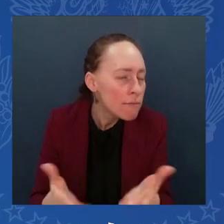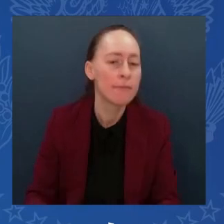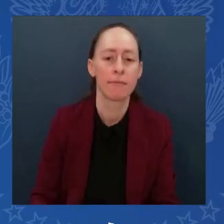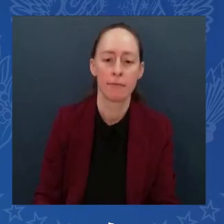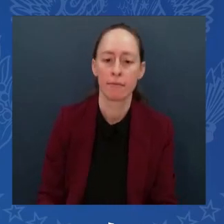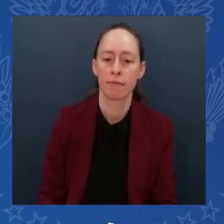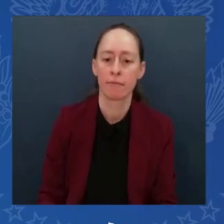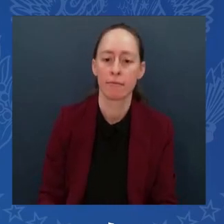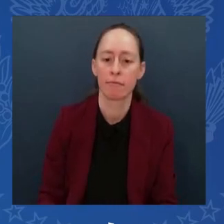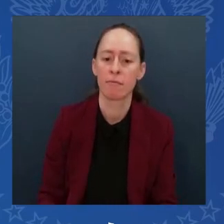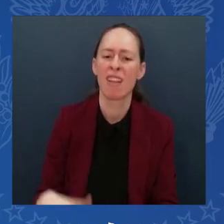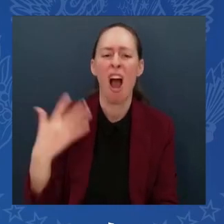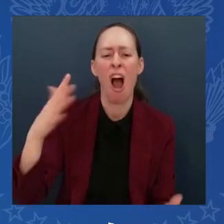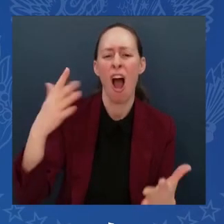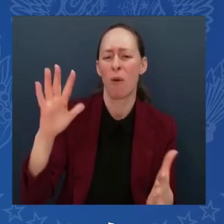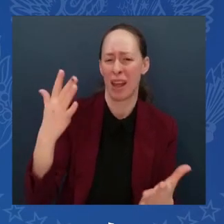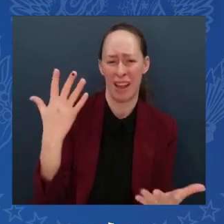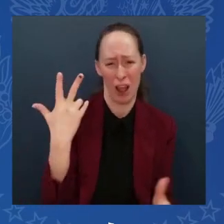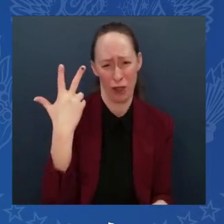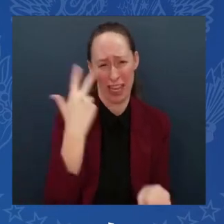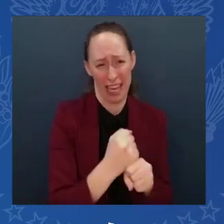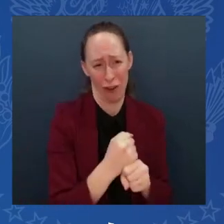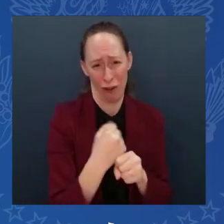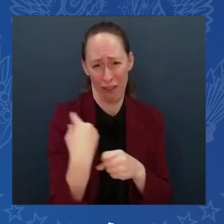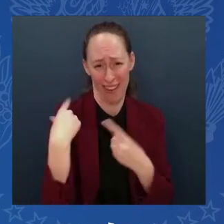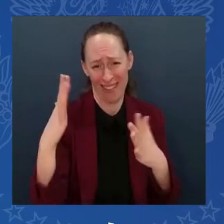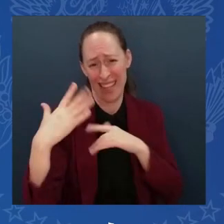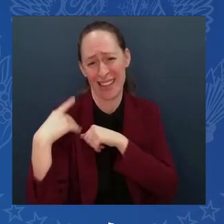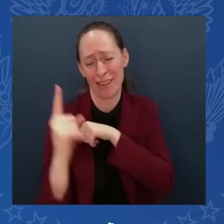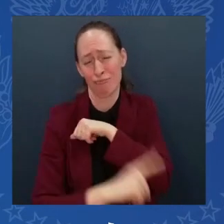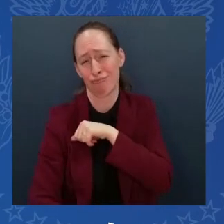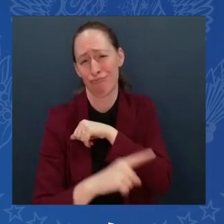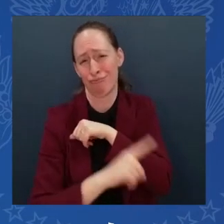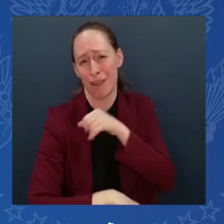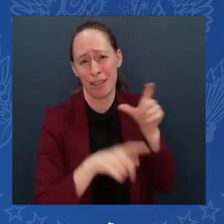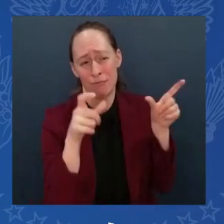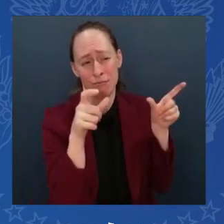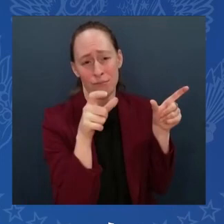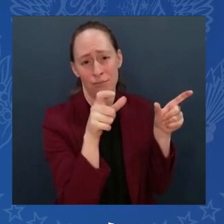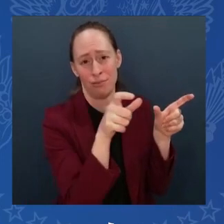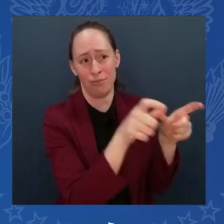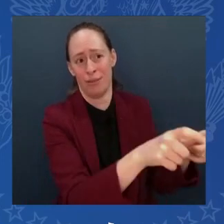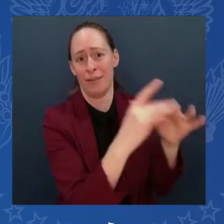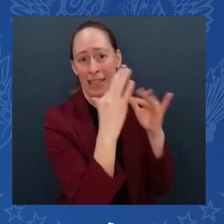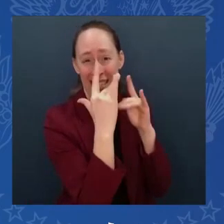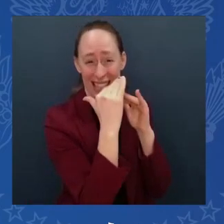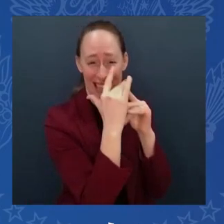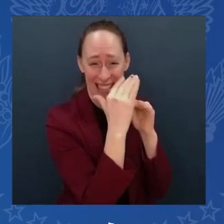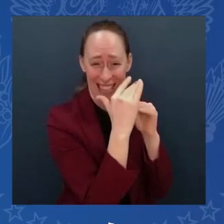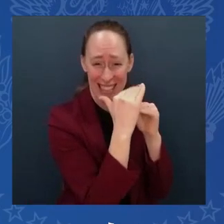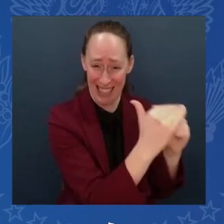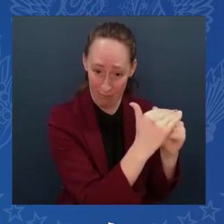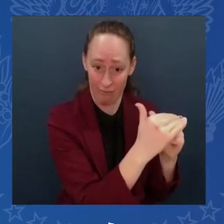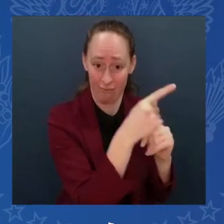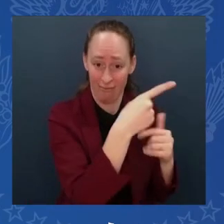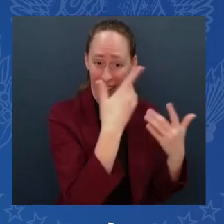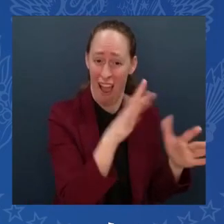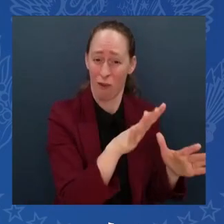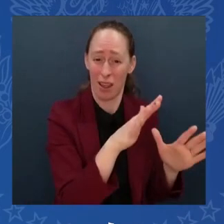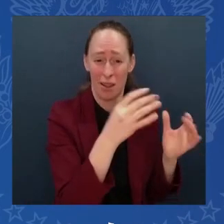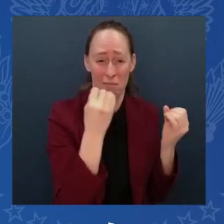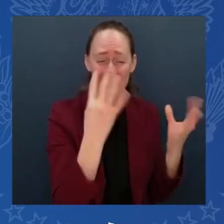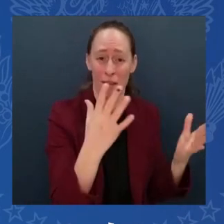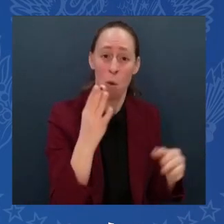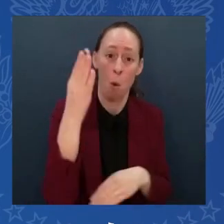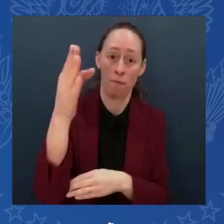lost and/or had wounded over 350,000 Russian soldiers. They've made in a position where they've been